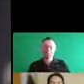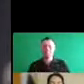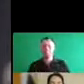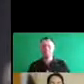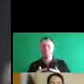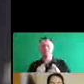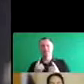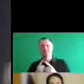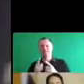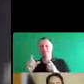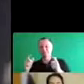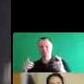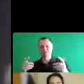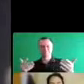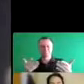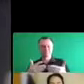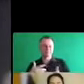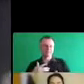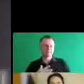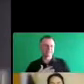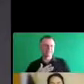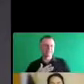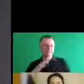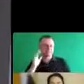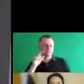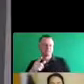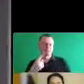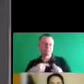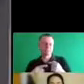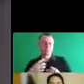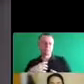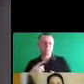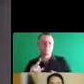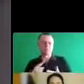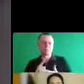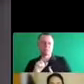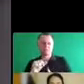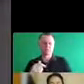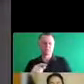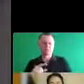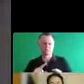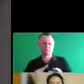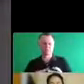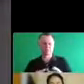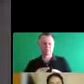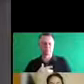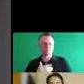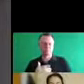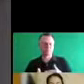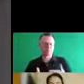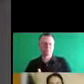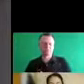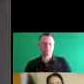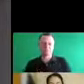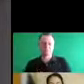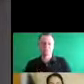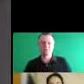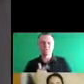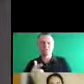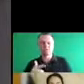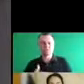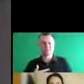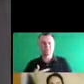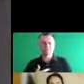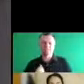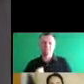others. And just like to hear a little bit about, you know, where you are in that process. And did you feel like you were revealing a lot to have